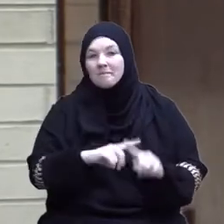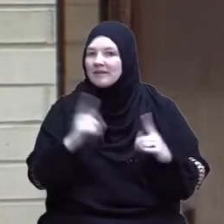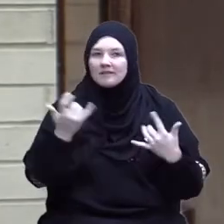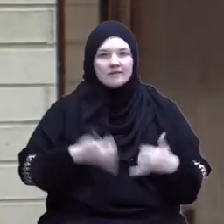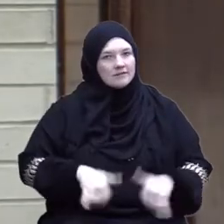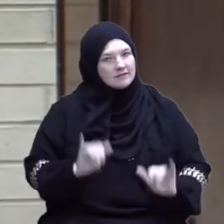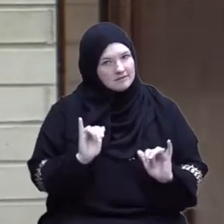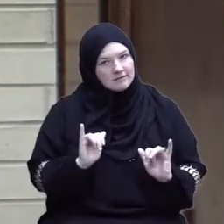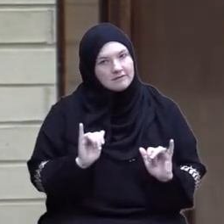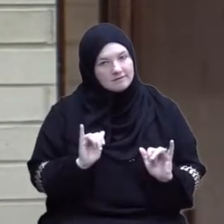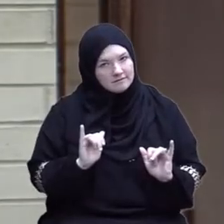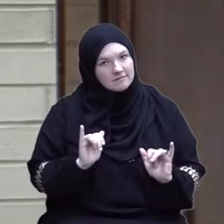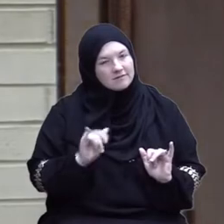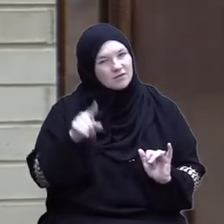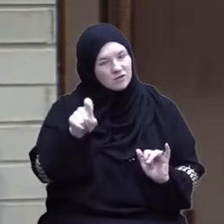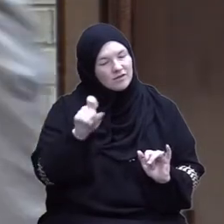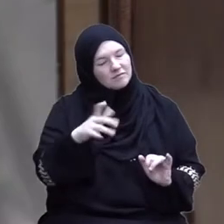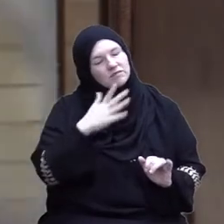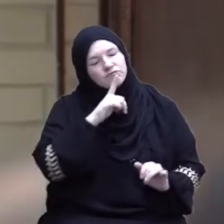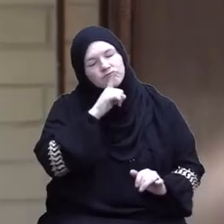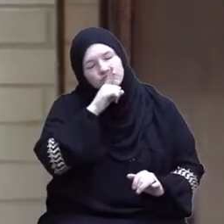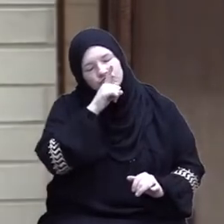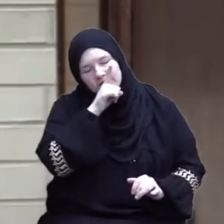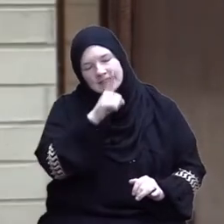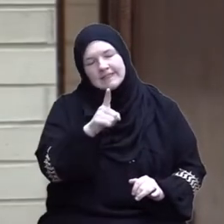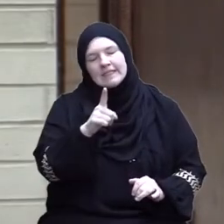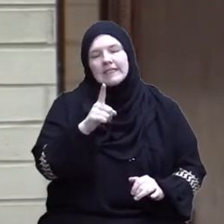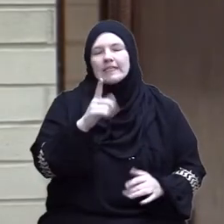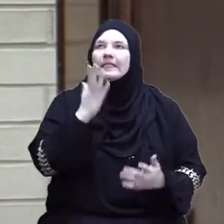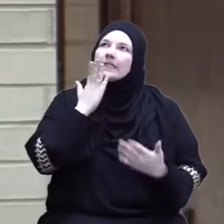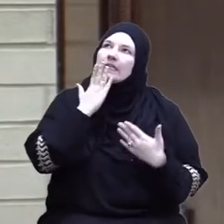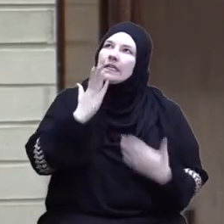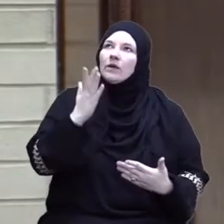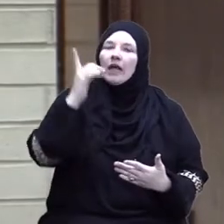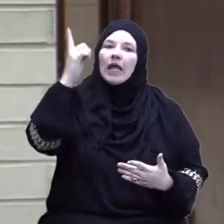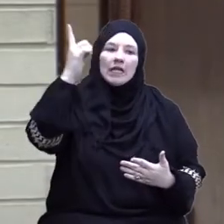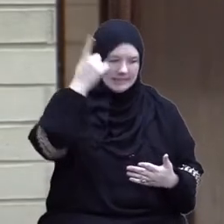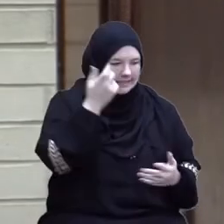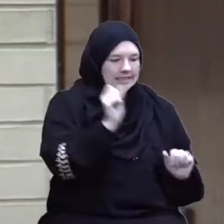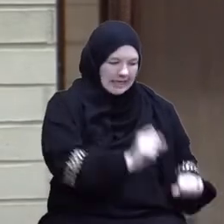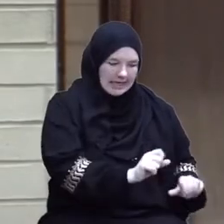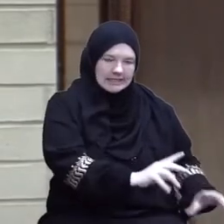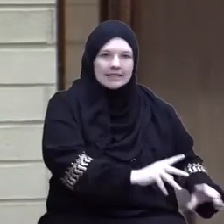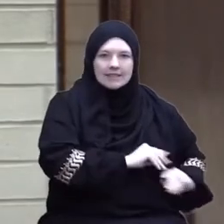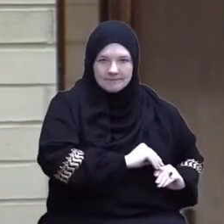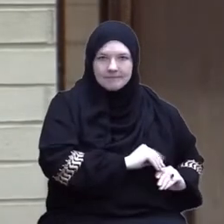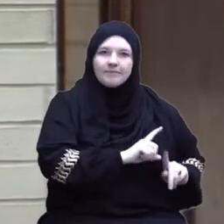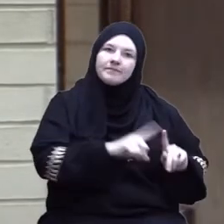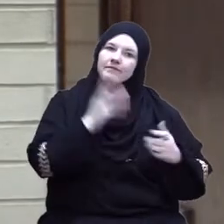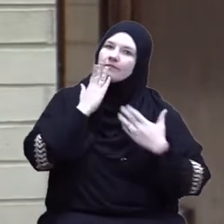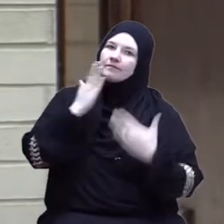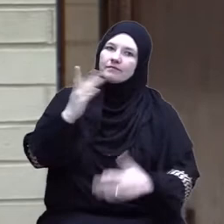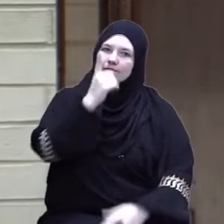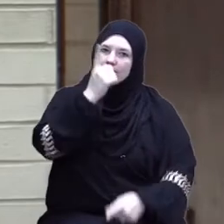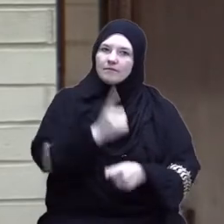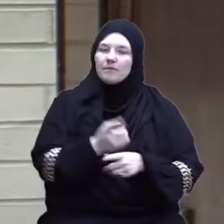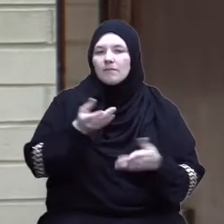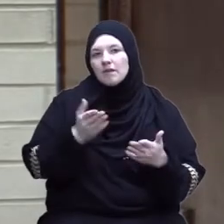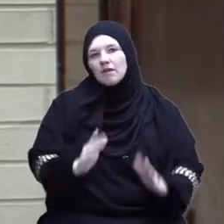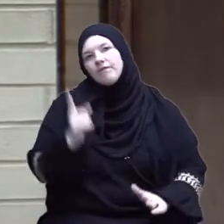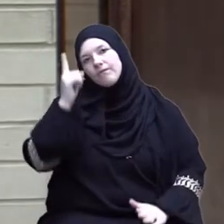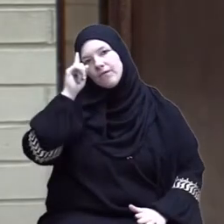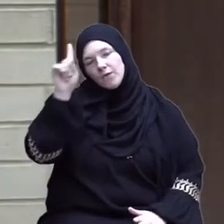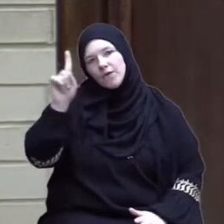still, you need to be sincere for Him to accept it, and you need to thank Him in the right way for